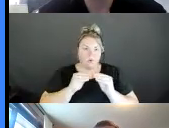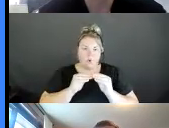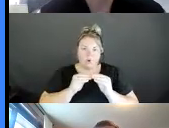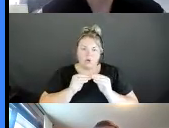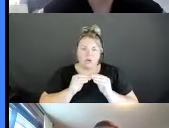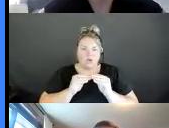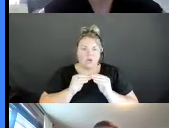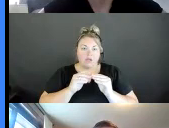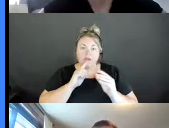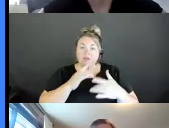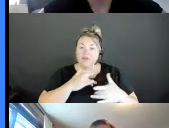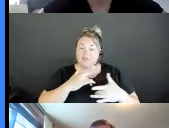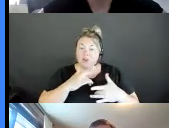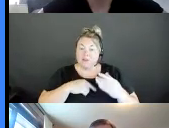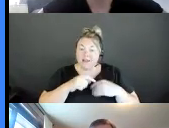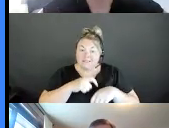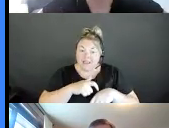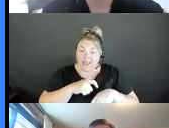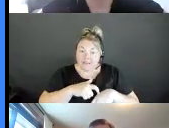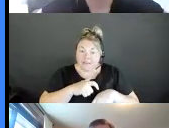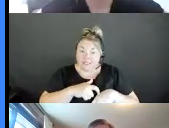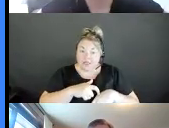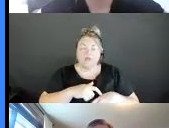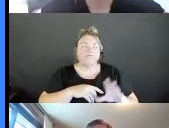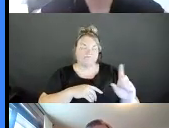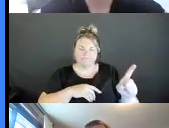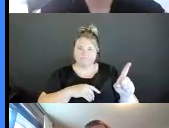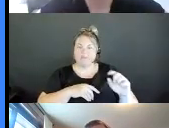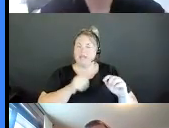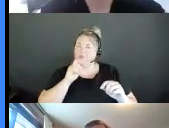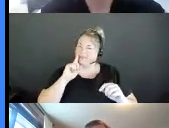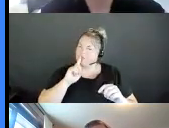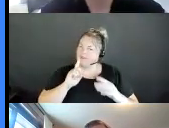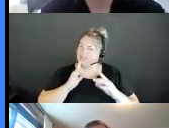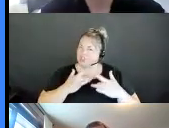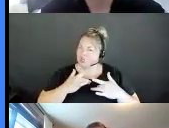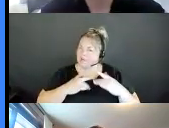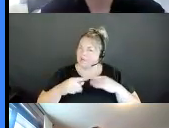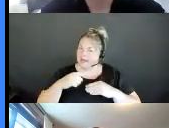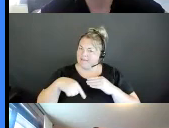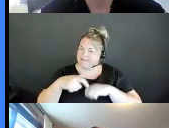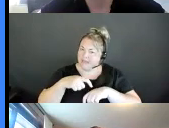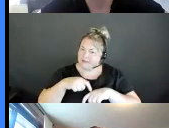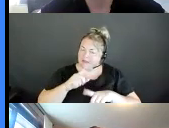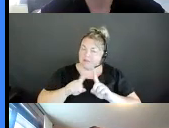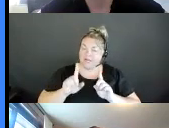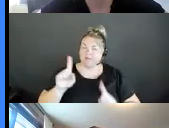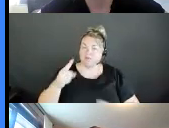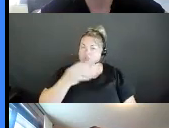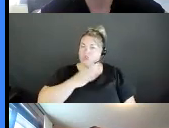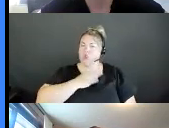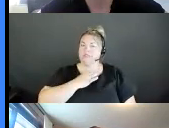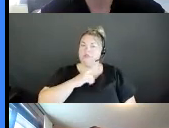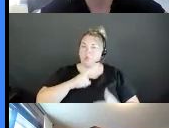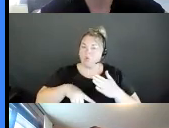Is there a concern about timing? There you are. Hi. I don't think there's a concern about timing, just curious on what we'll need to